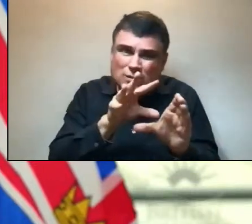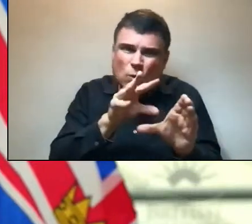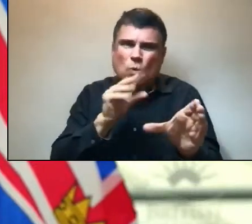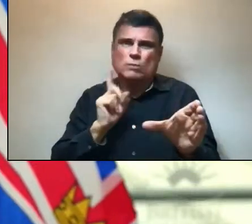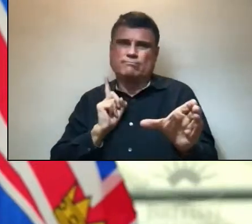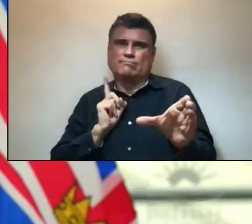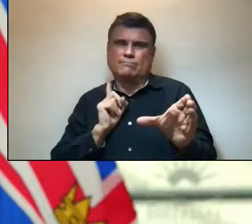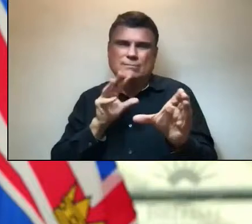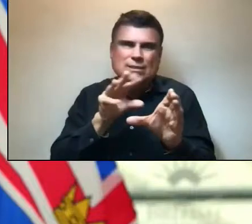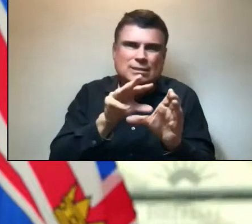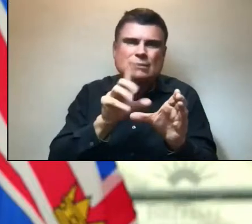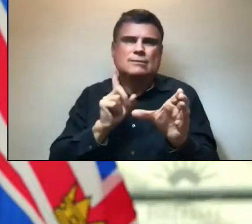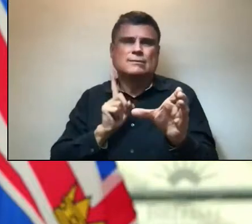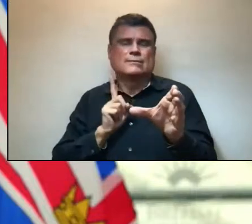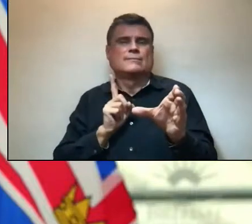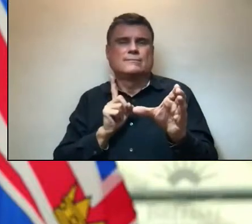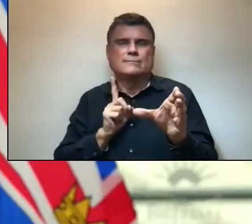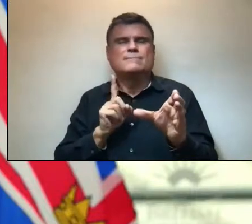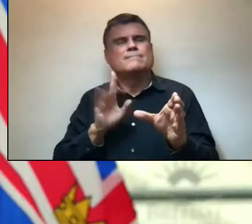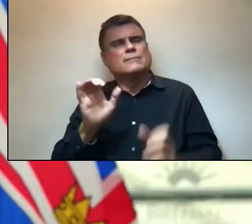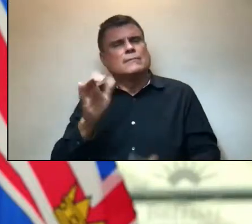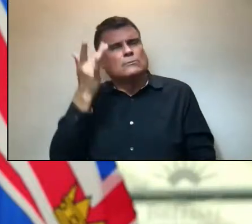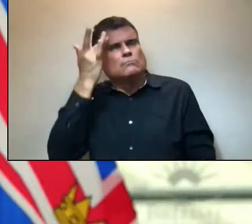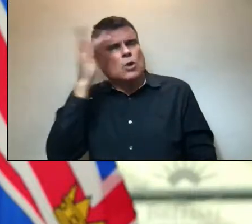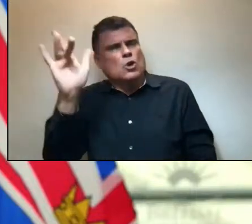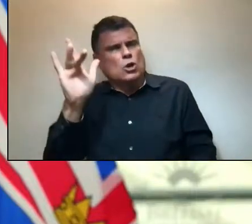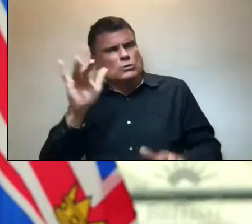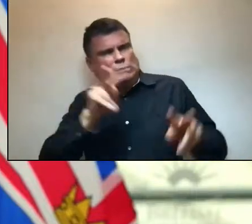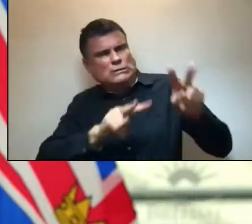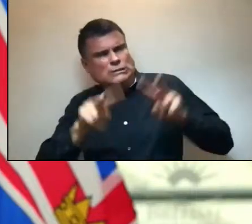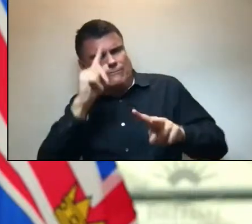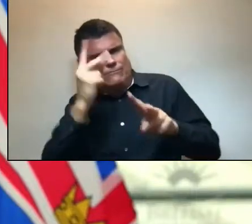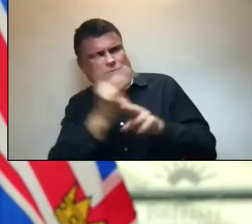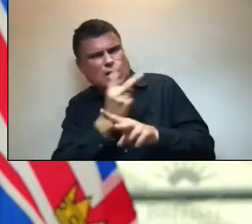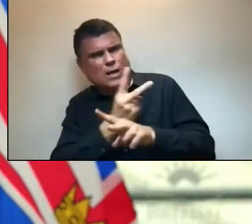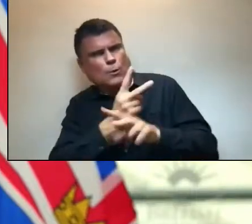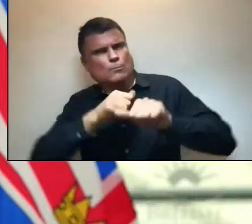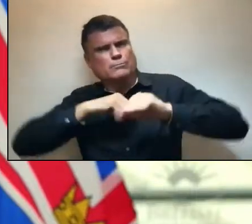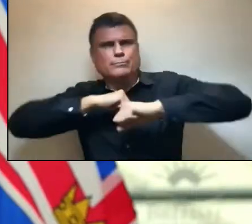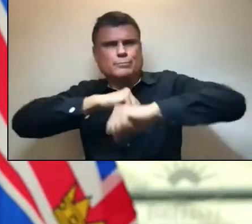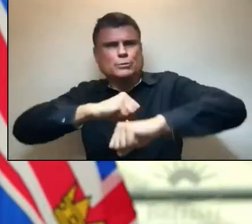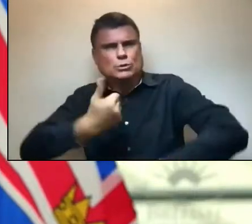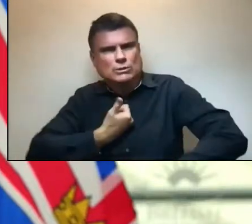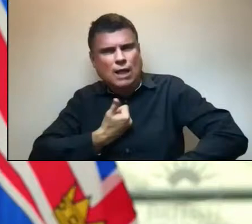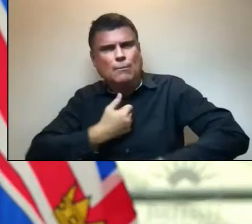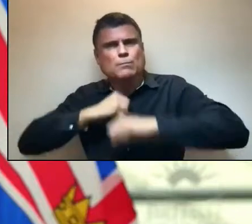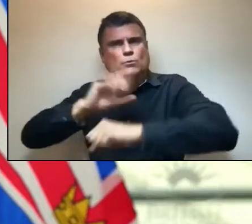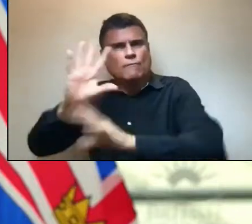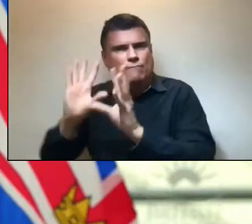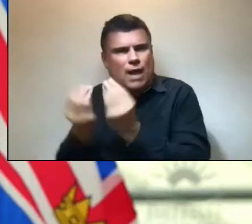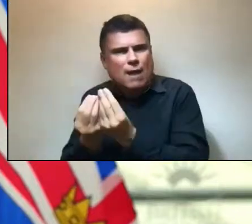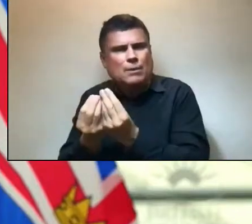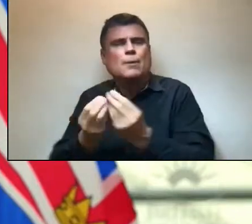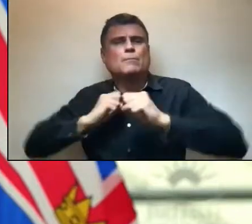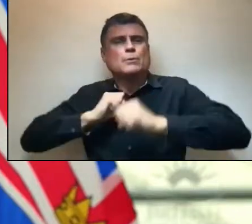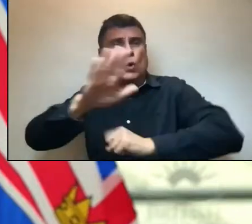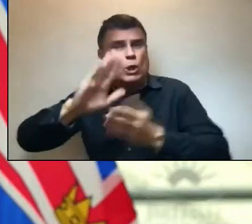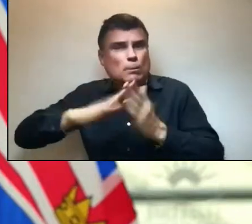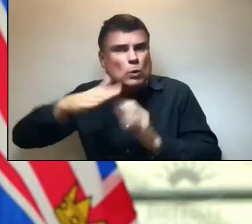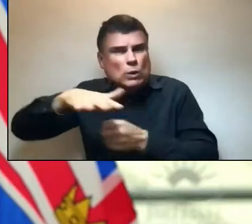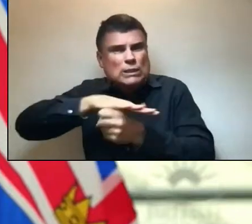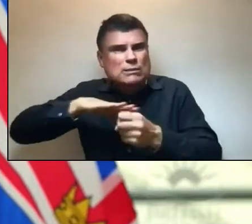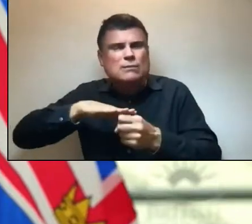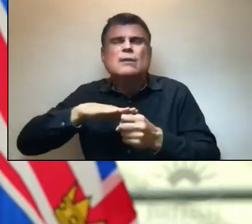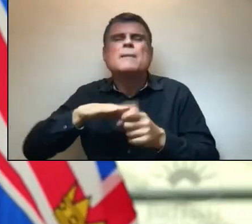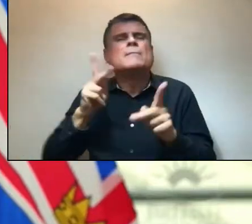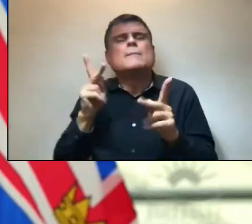need to be prudent. Focus on protecting your family, your community. Focus on having those close gatherings with your close friends,